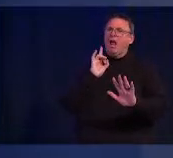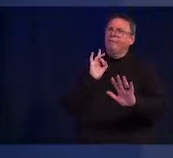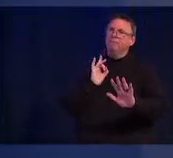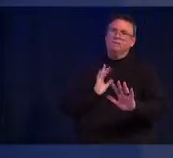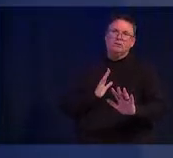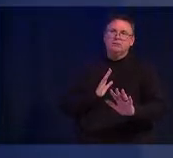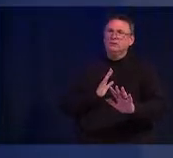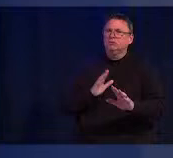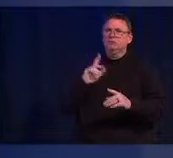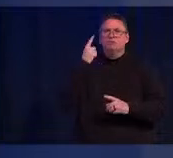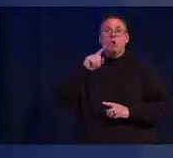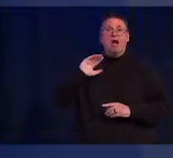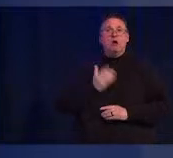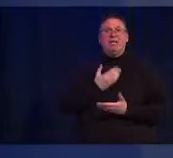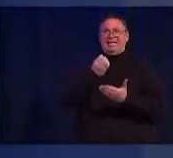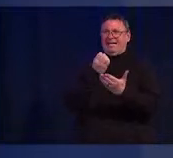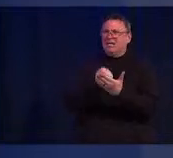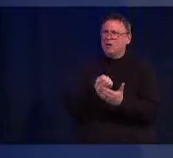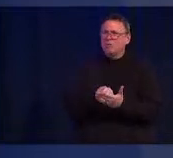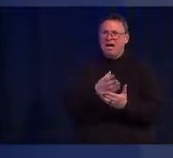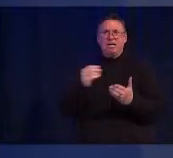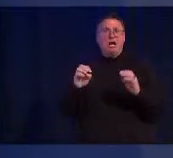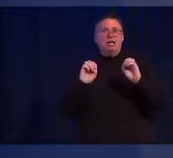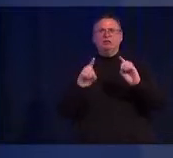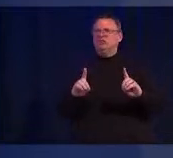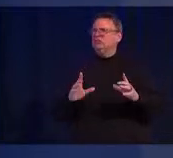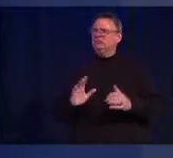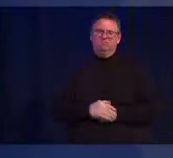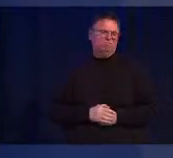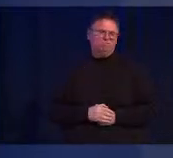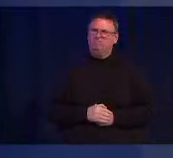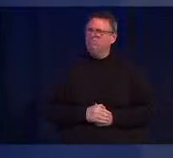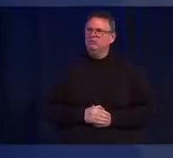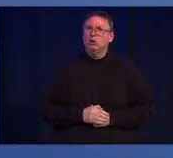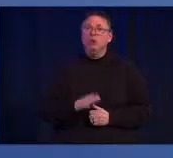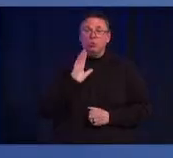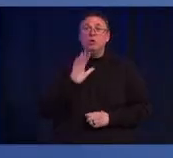our economy and also educational attainment. I will bring that back.